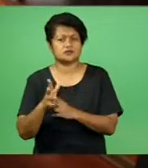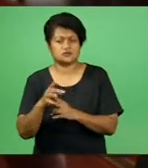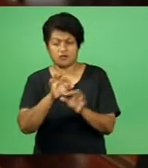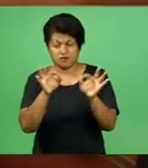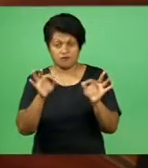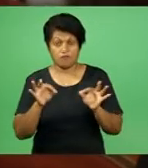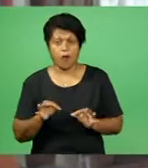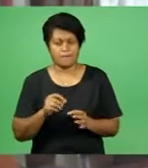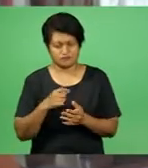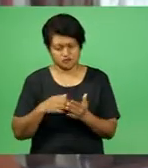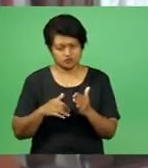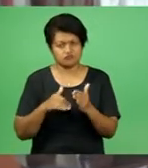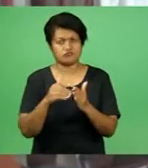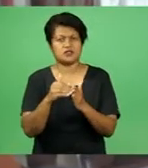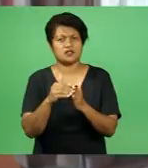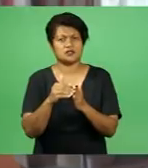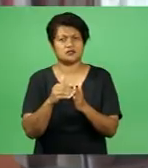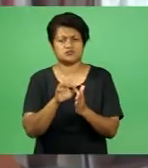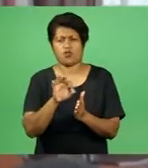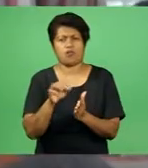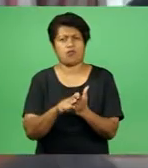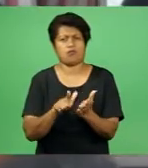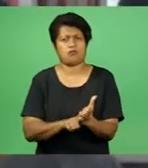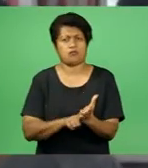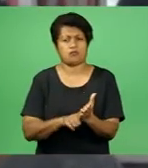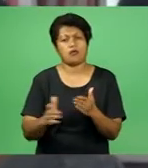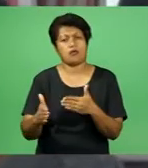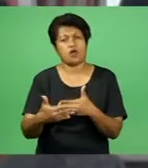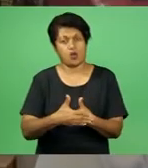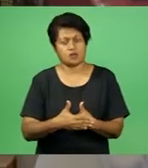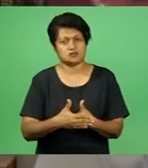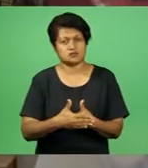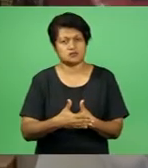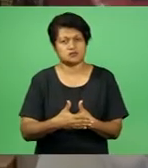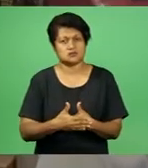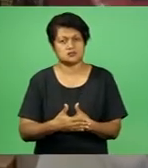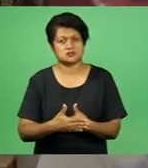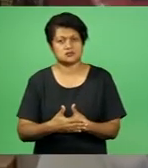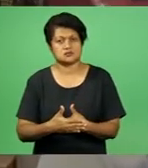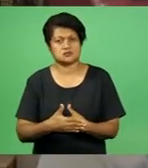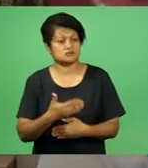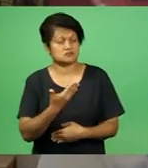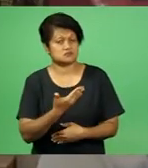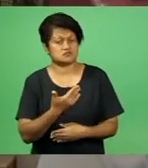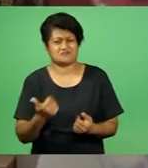fill. She says this is unlawful as recruitment is still closed. There are a lot of scammers going